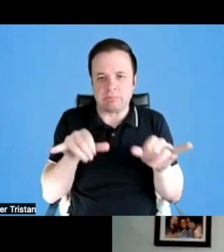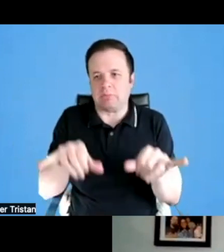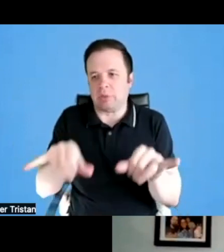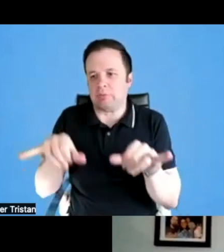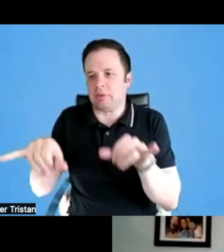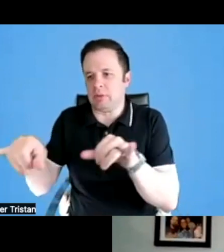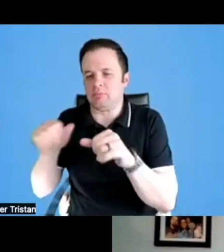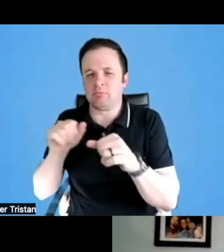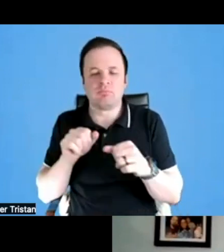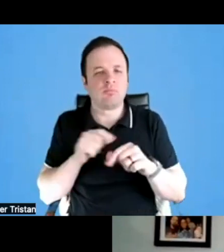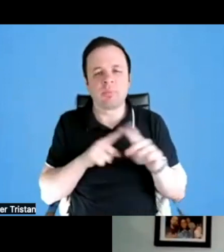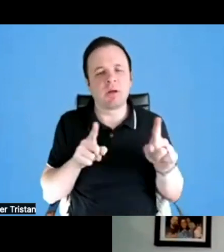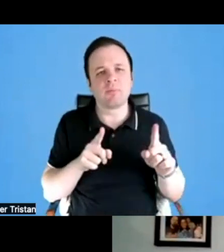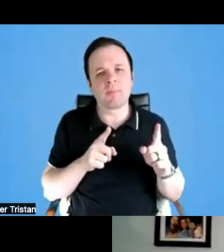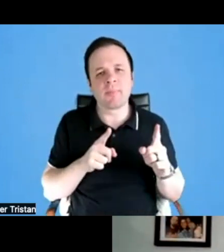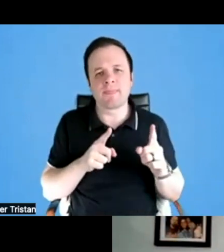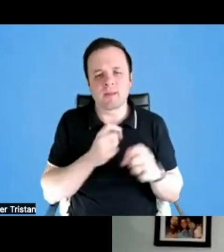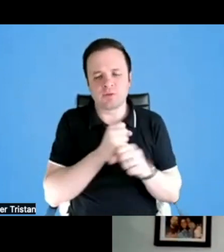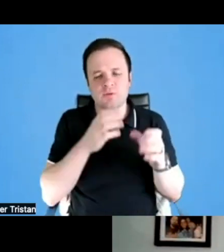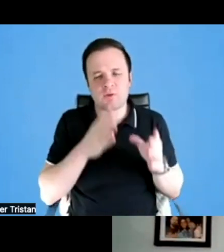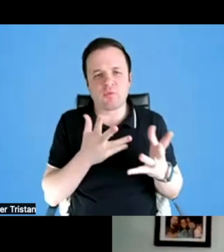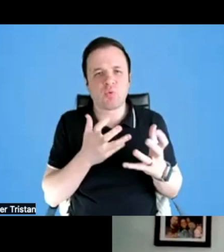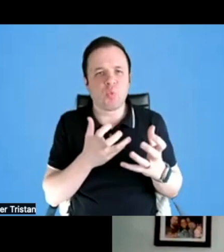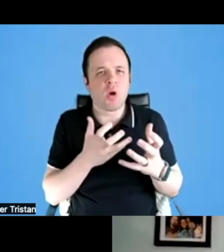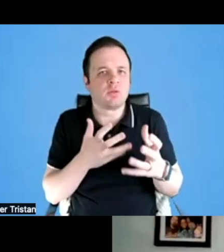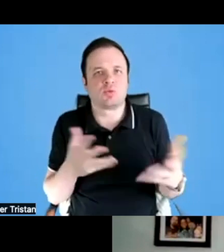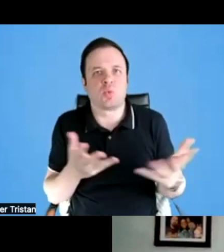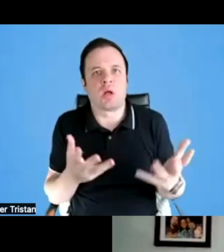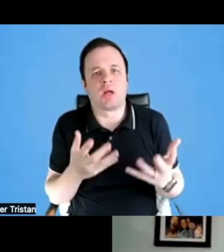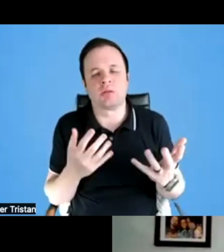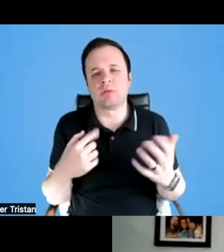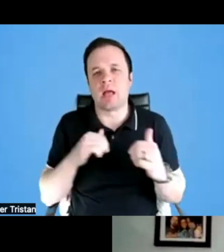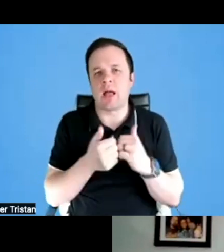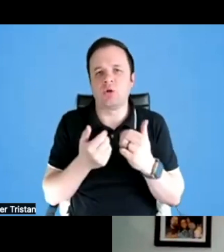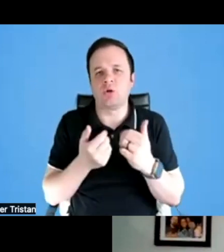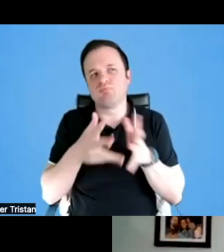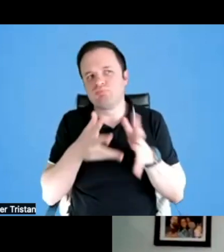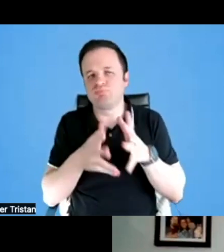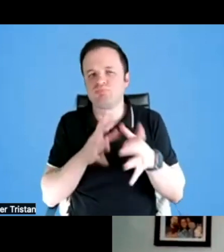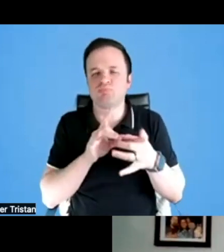It really is, where is the survivor looking to drive today, and how do we navigate along with them?